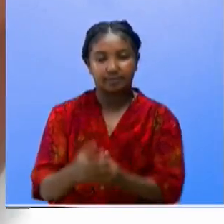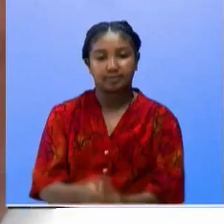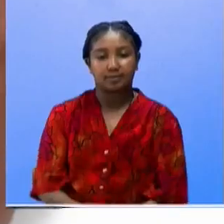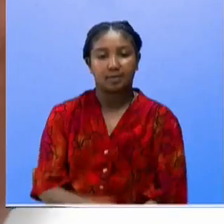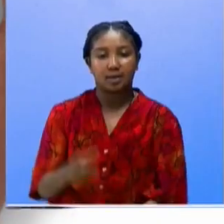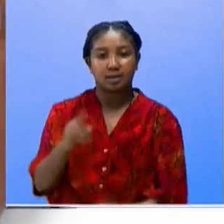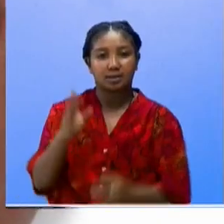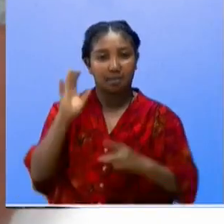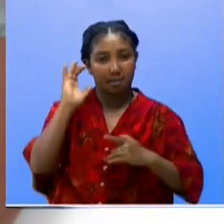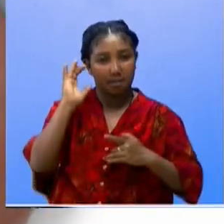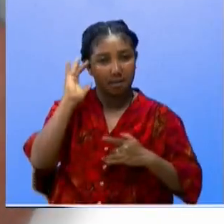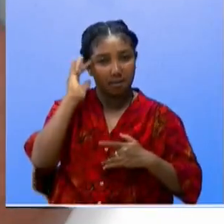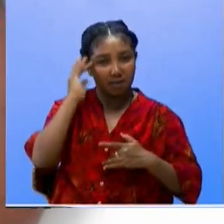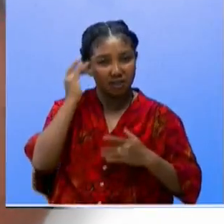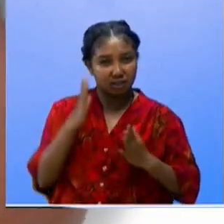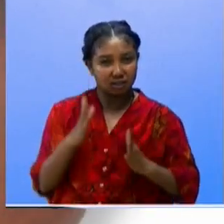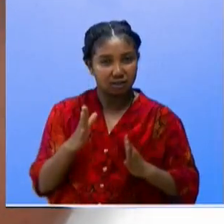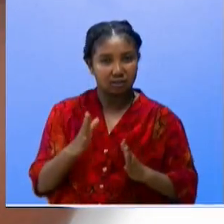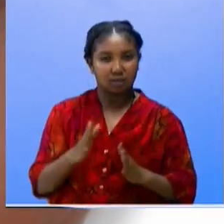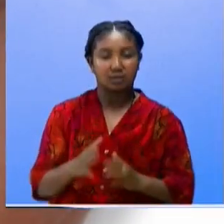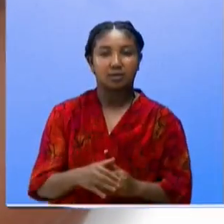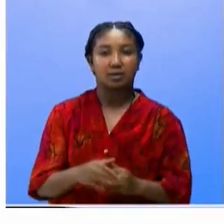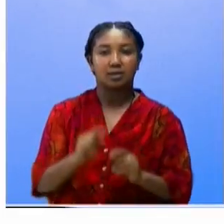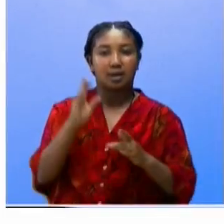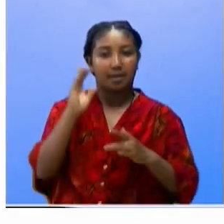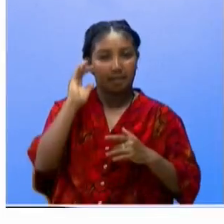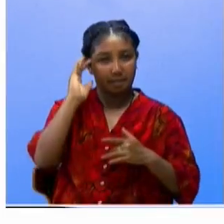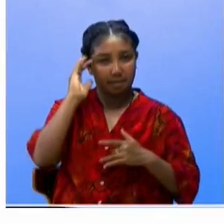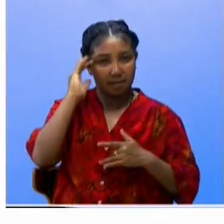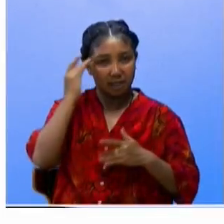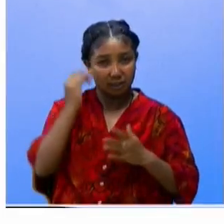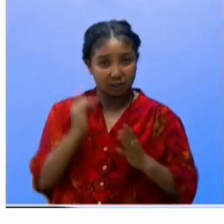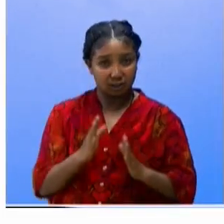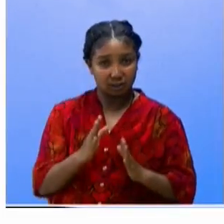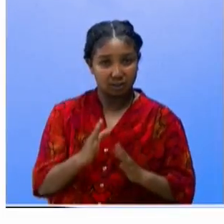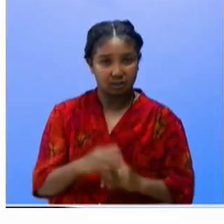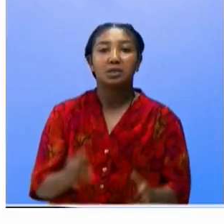the patients. The patients